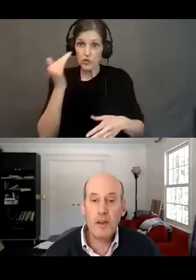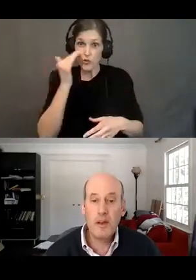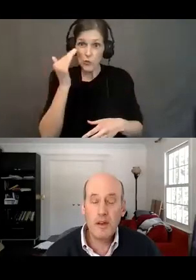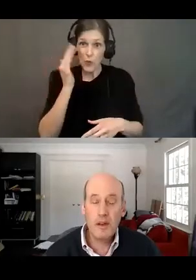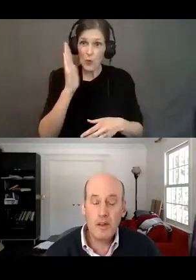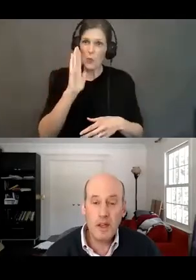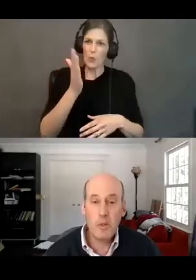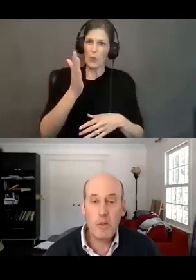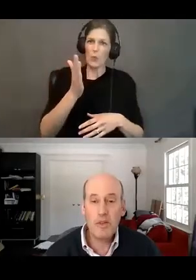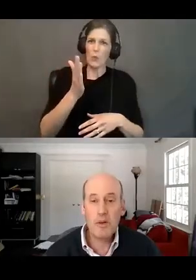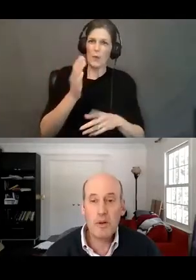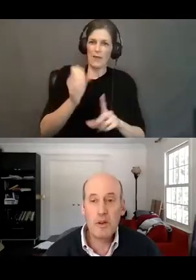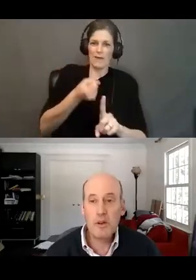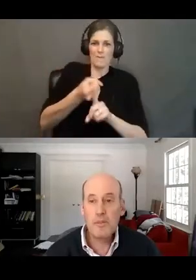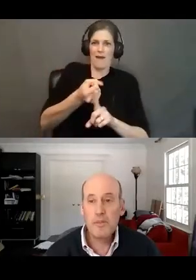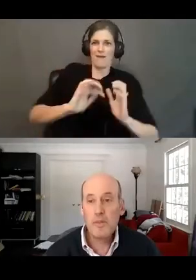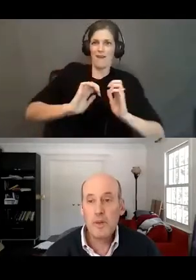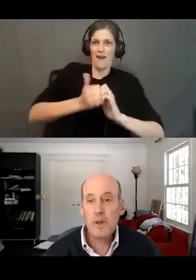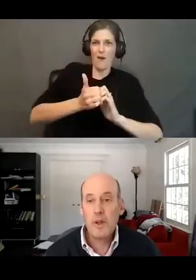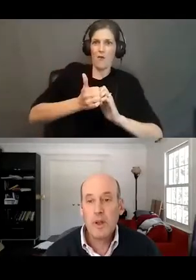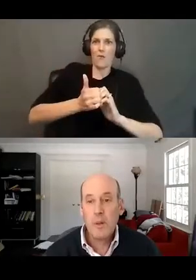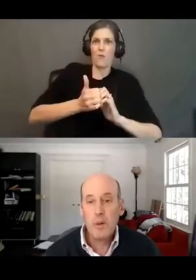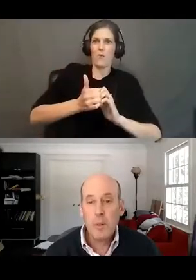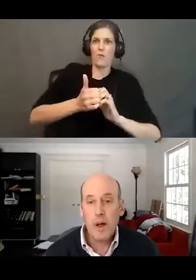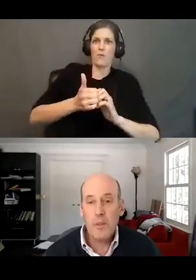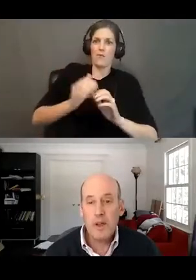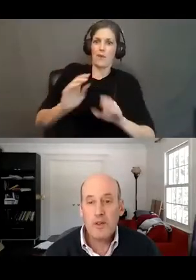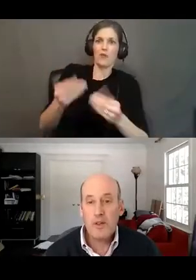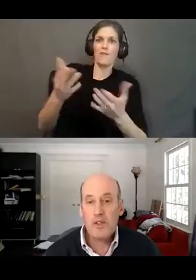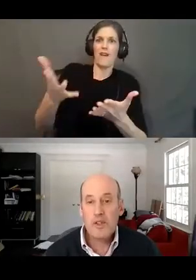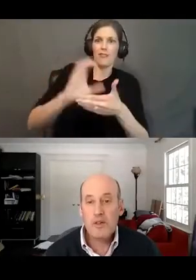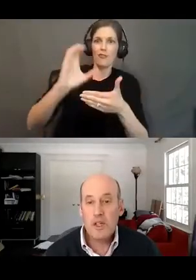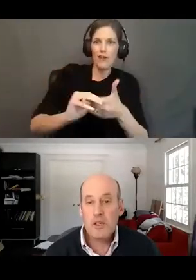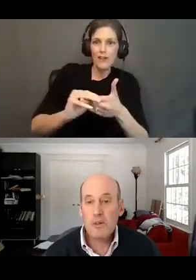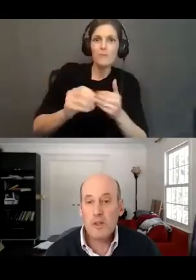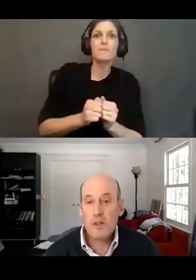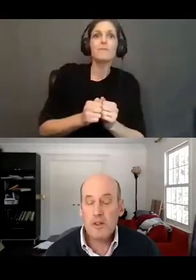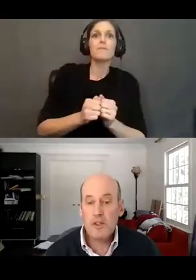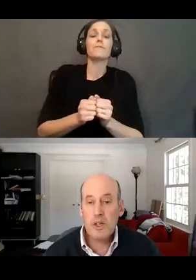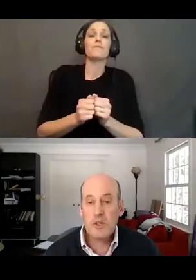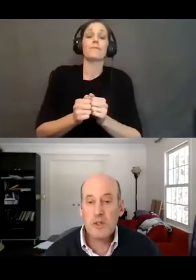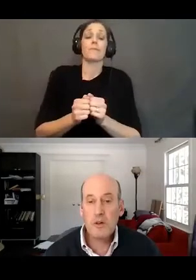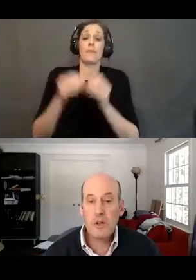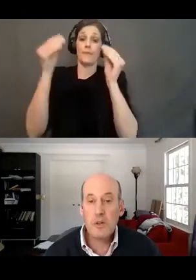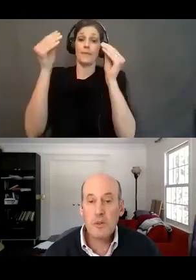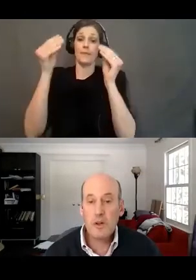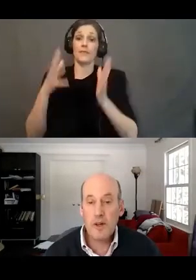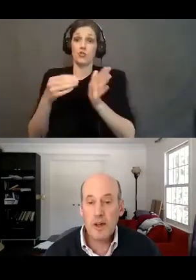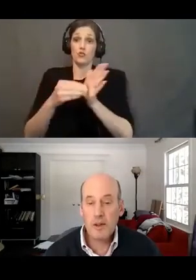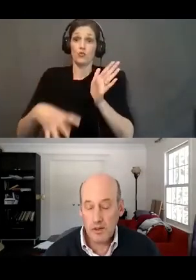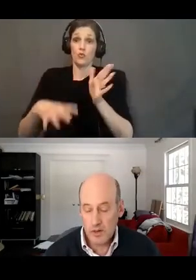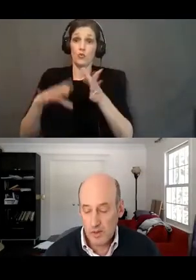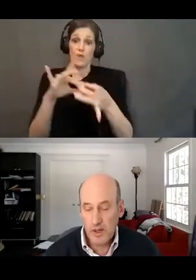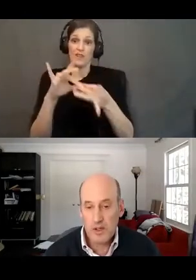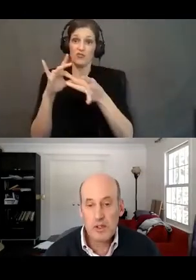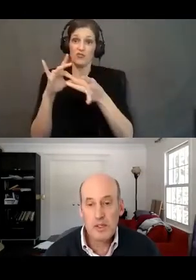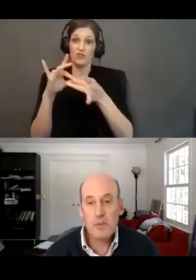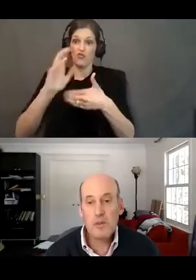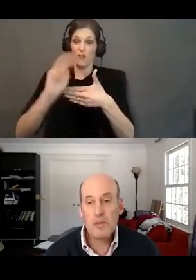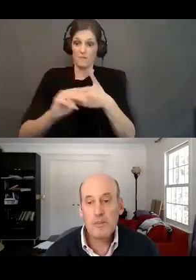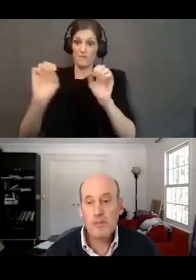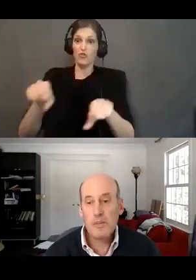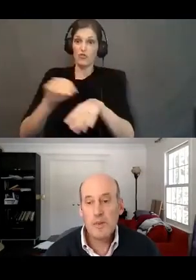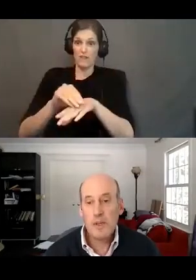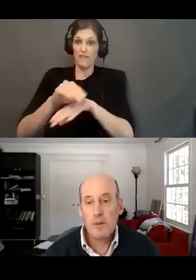way they implement the curriculum. We'll want to measure the student-teacher relationships, and the curriculum could affect those